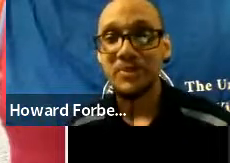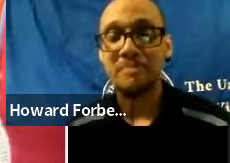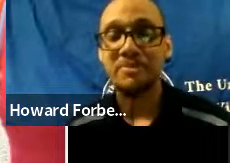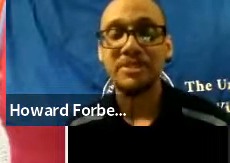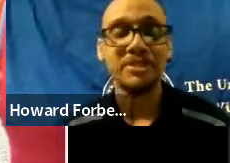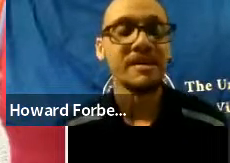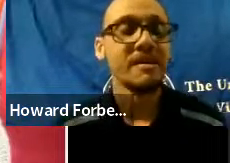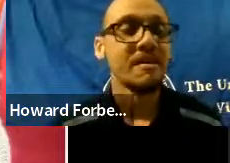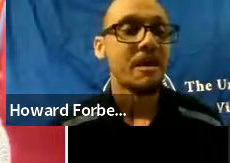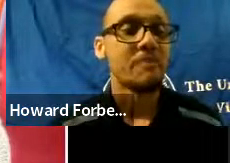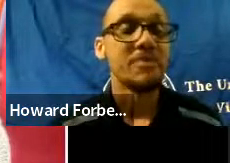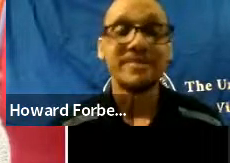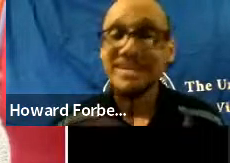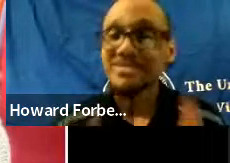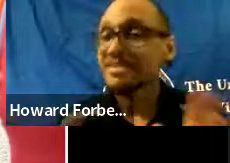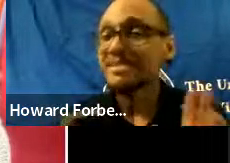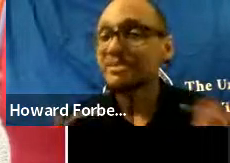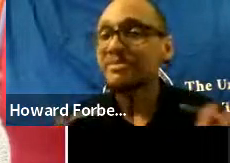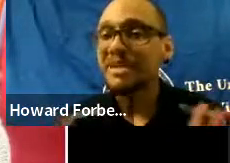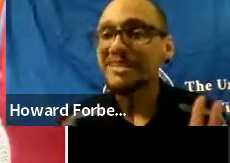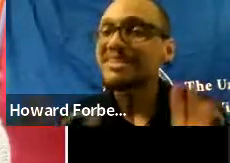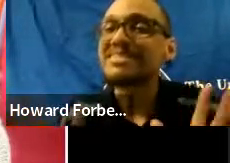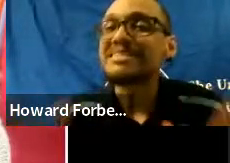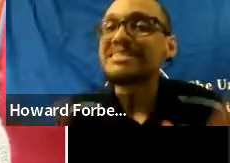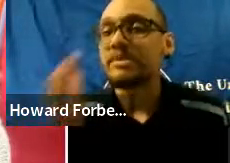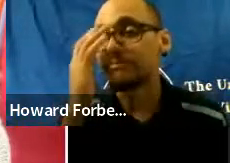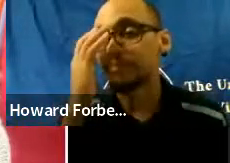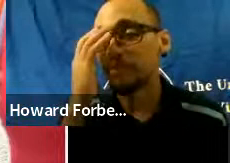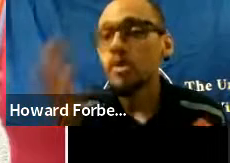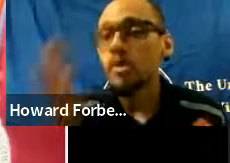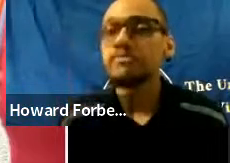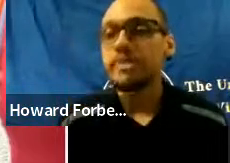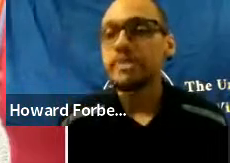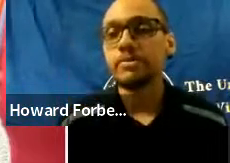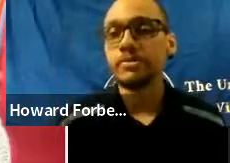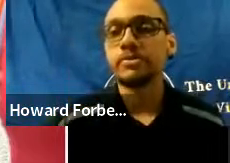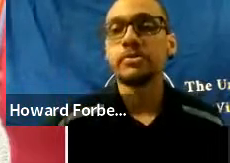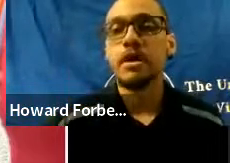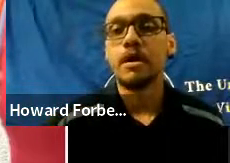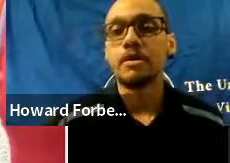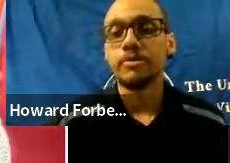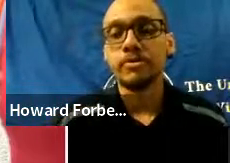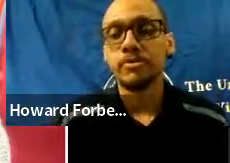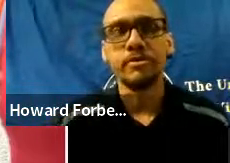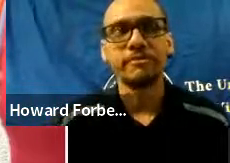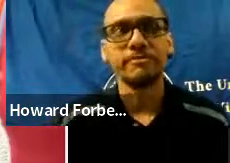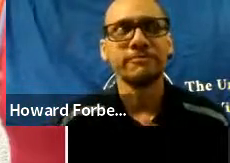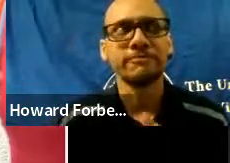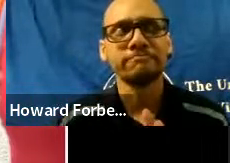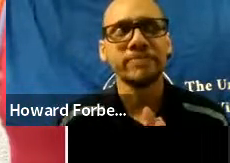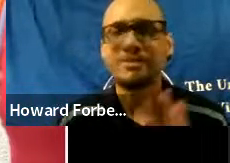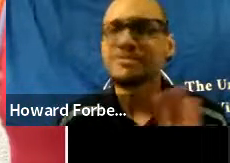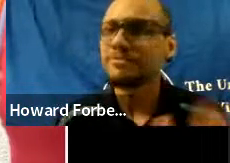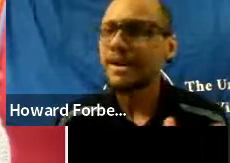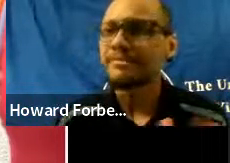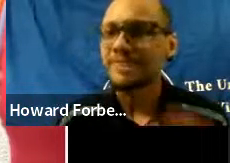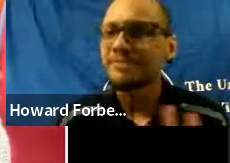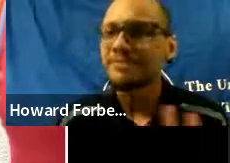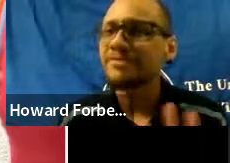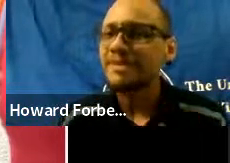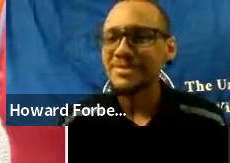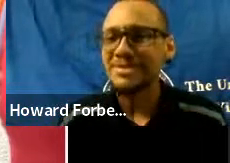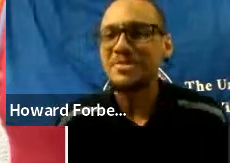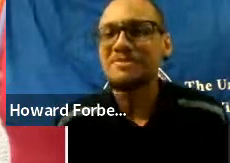able to accomplish. But that's just a little snippet of what we've been able to do through it's